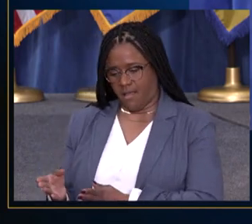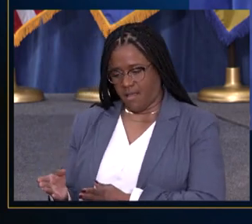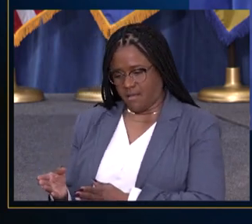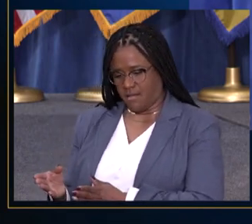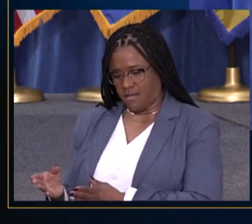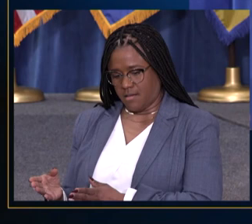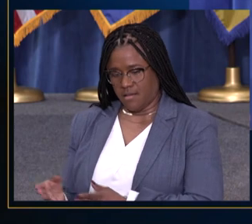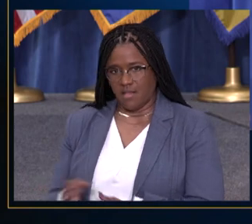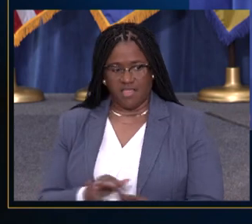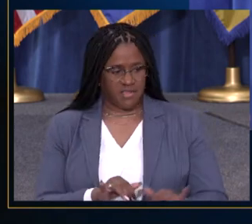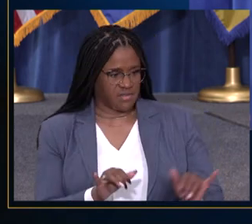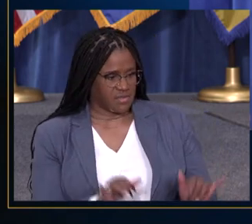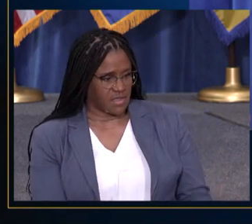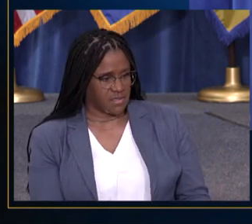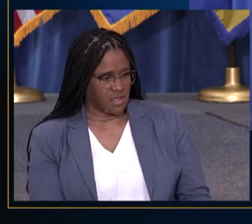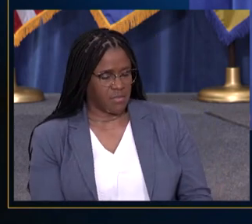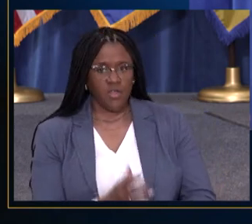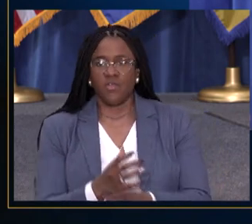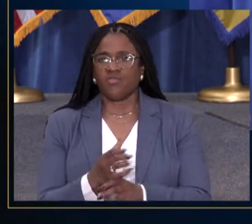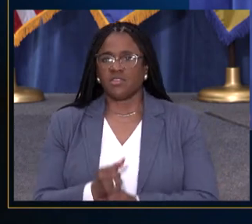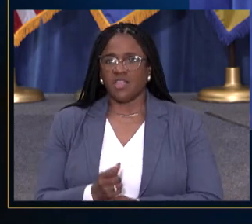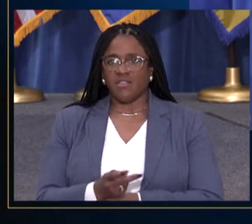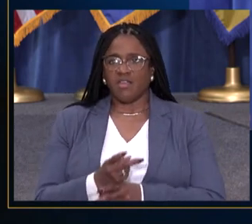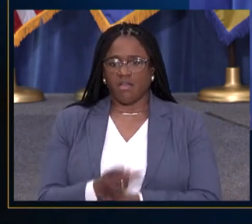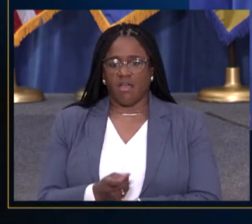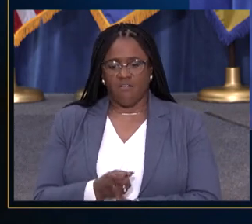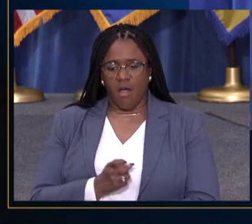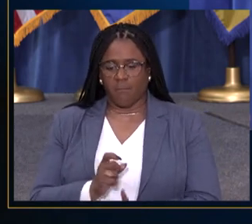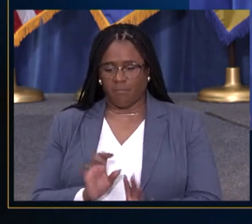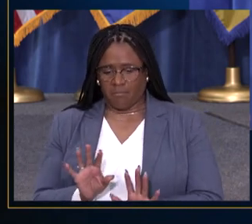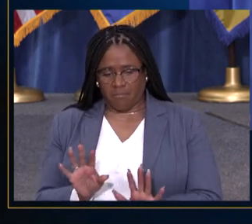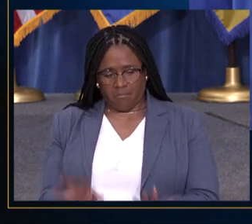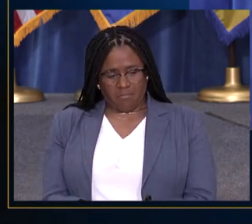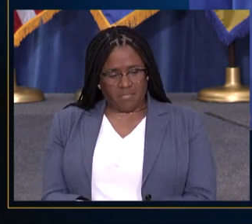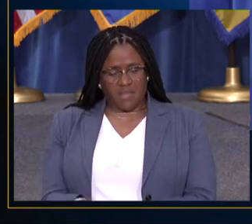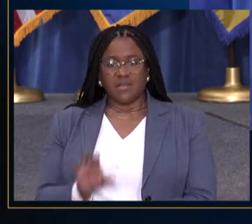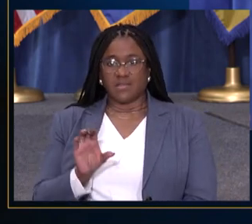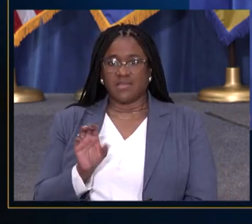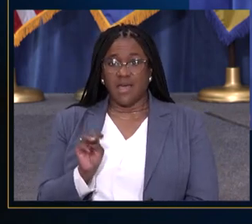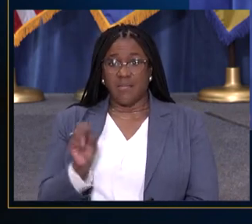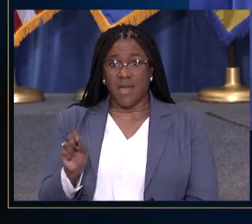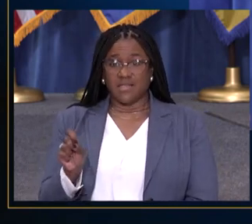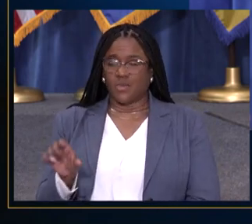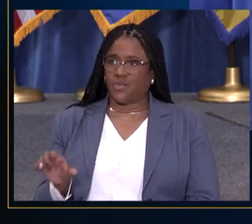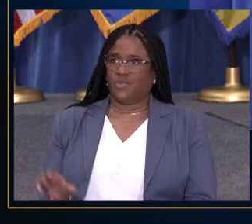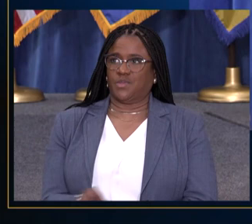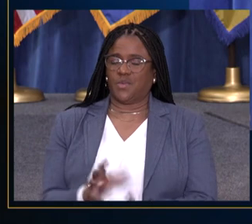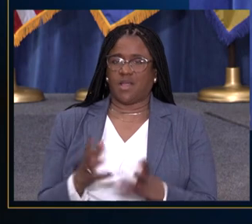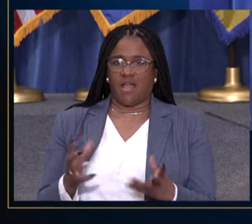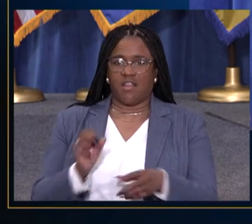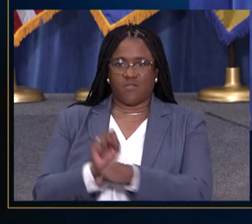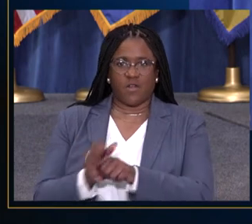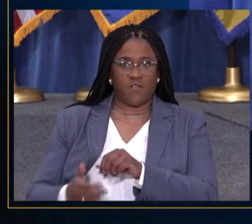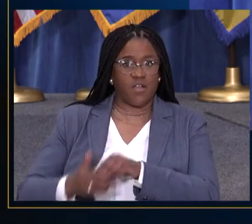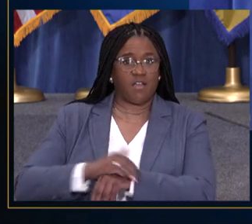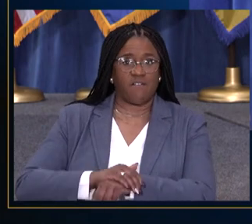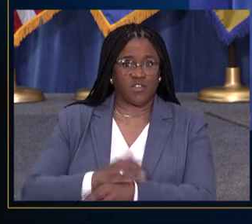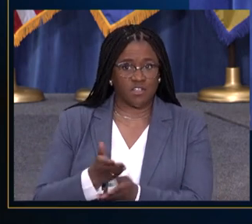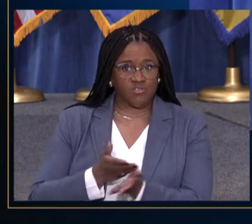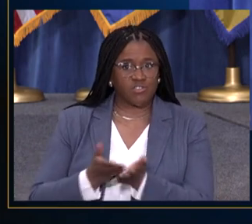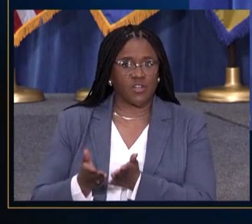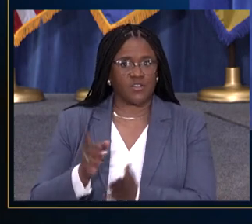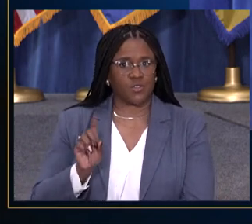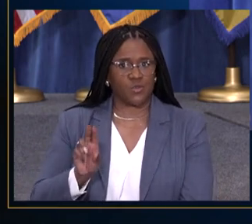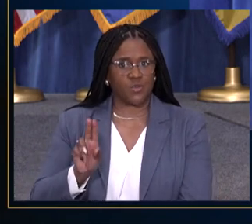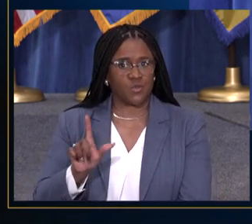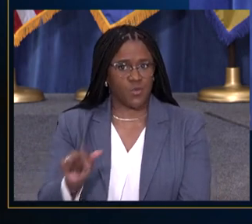as the health system that you're receiving your care from. And so we see, again, CMS doing a lot of work with covering those services for